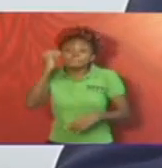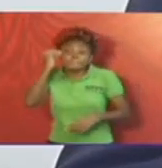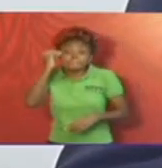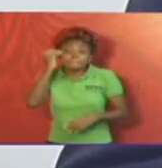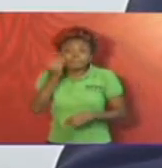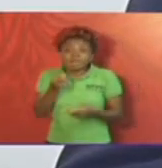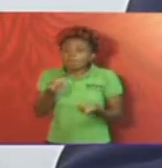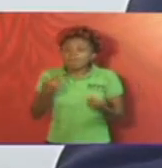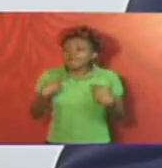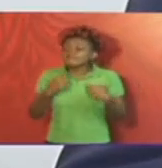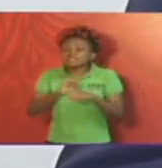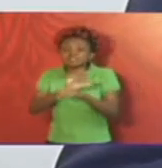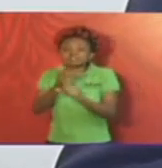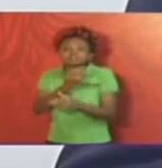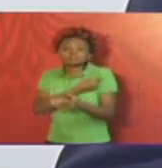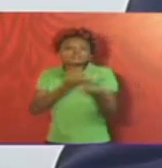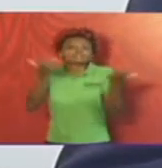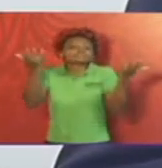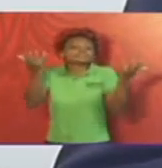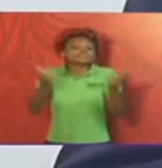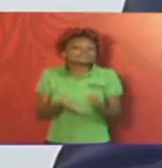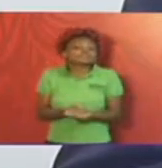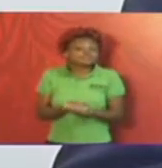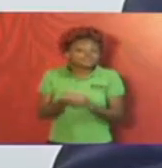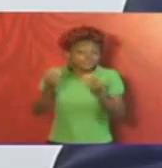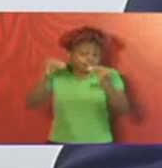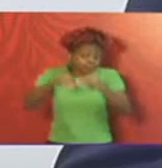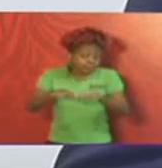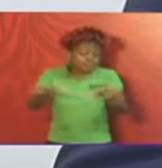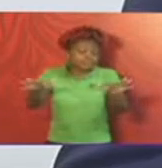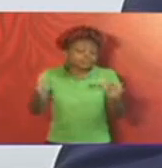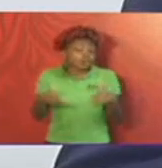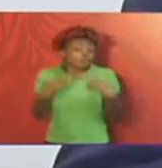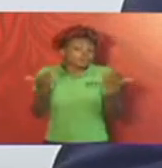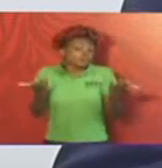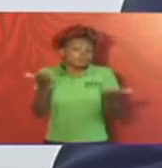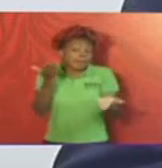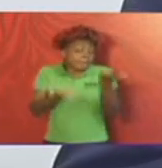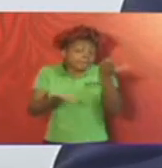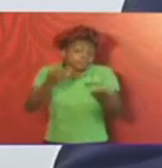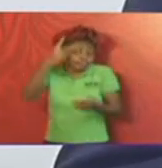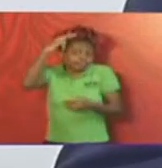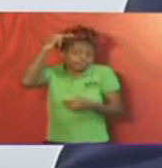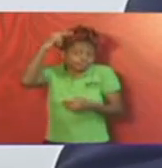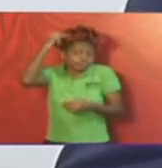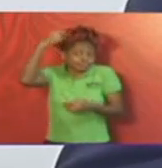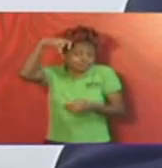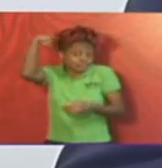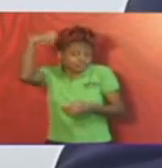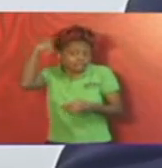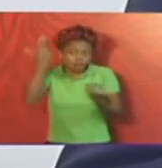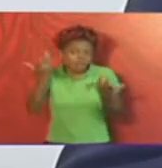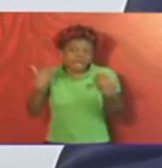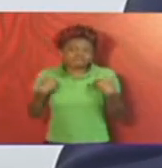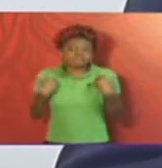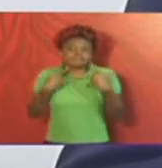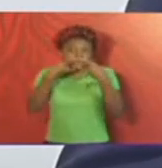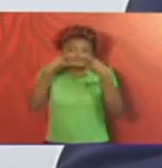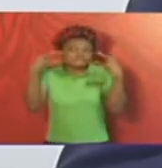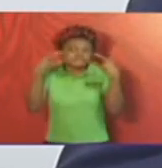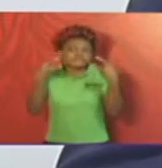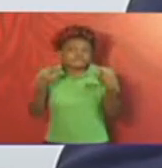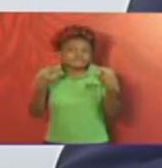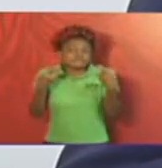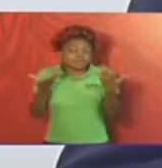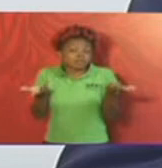unvaccinated hairdresser or barber cutting the hair without the mask of an unvaccinated patron. All those